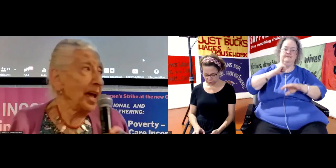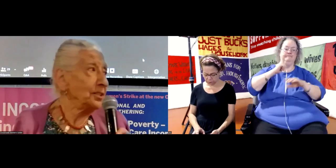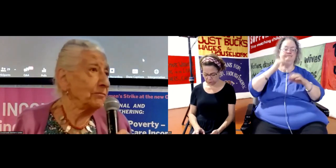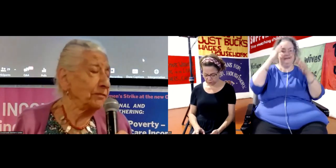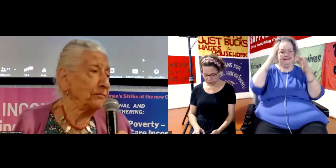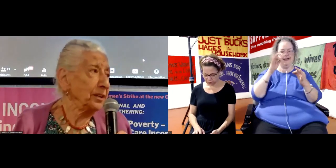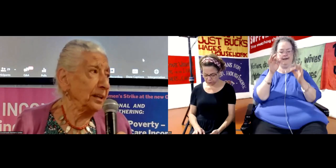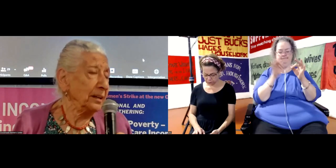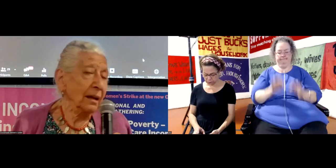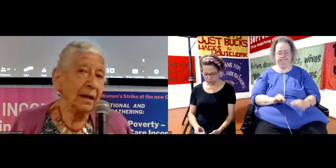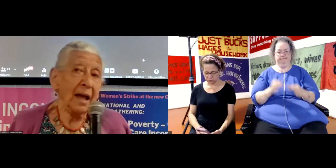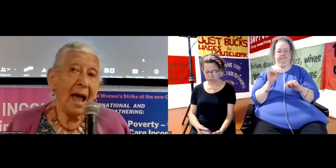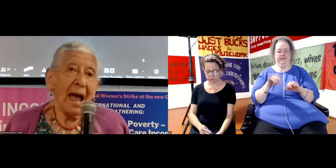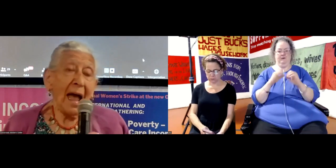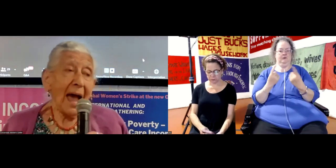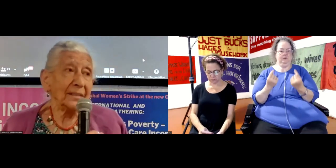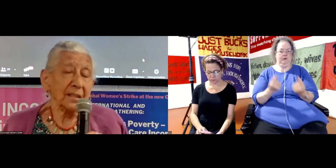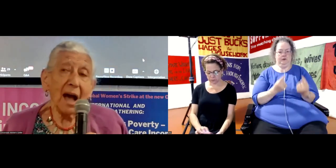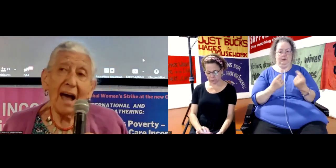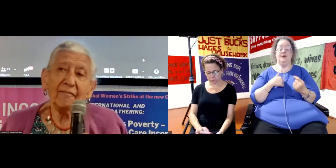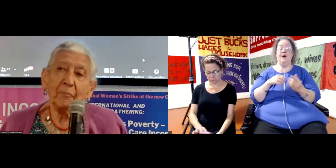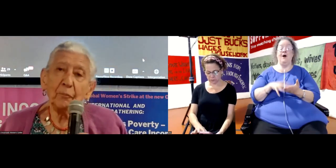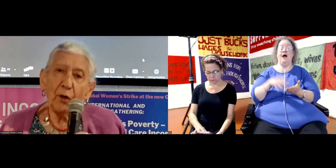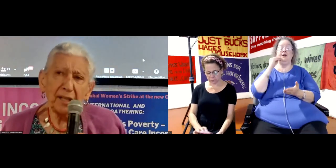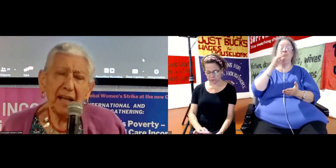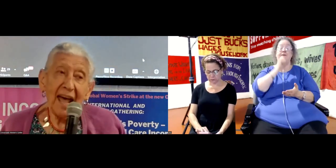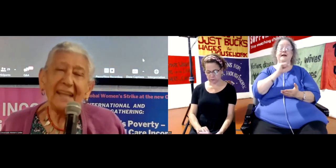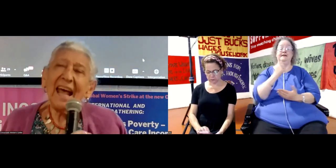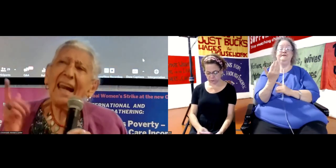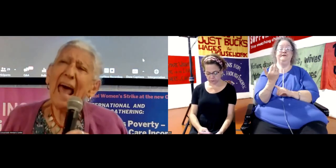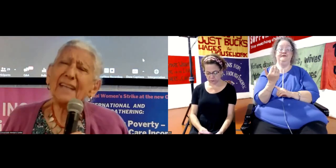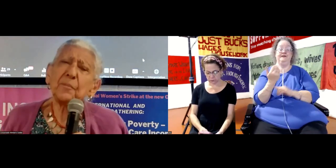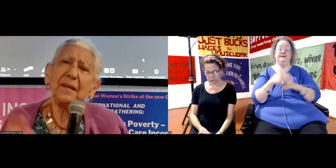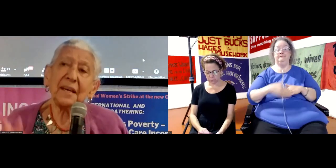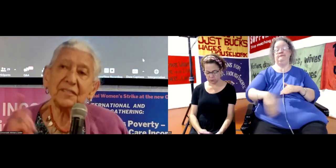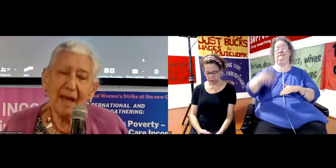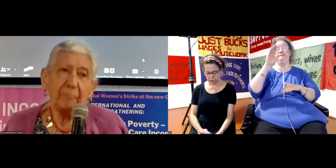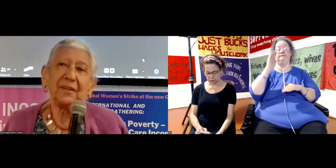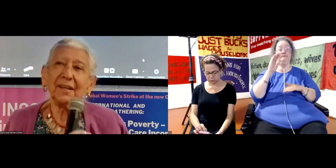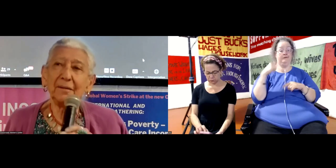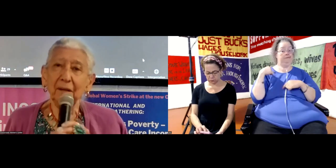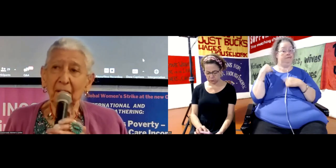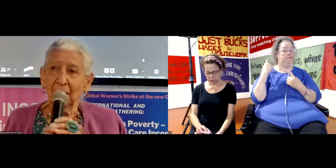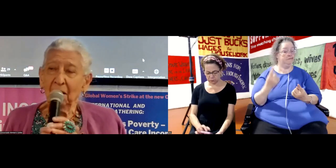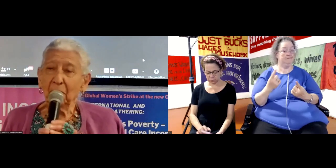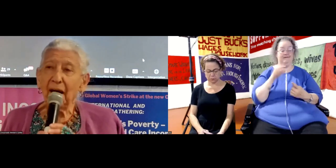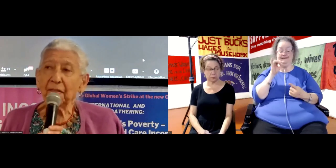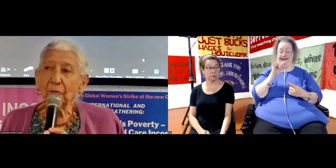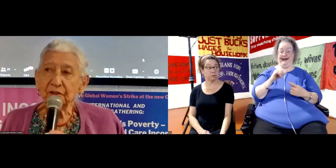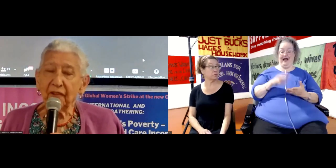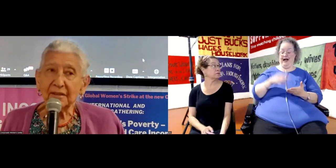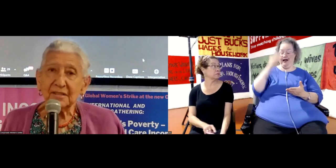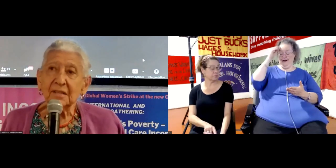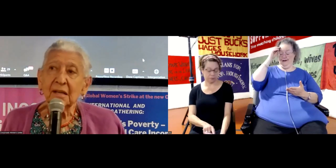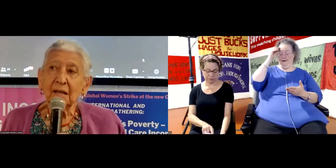from the age of 15, and I brought it, and it has been accepted by